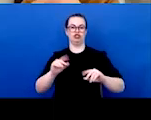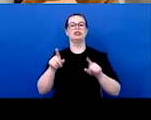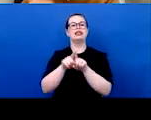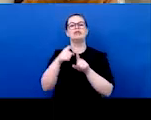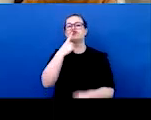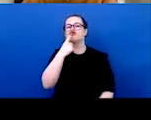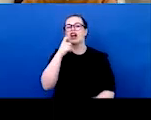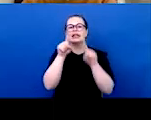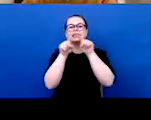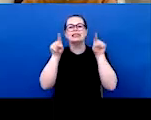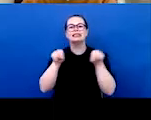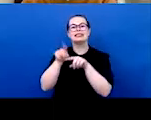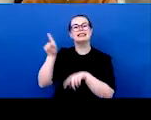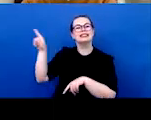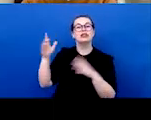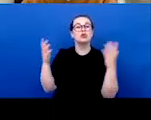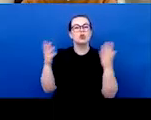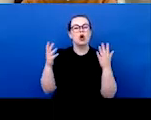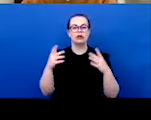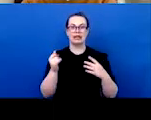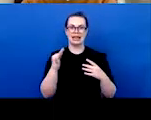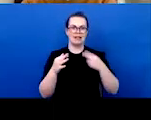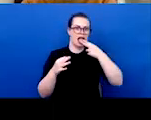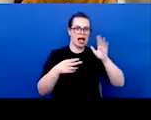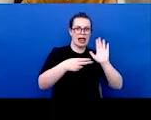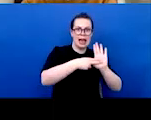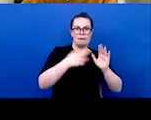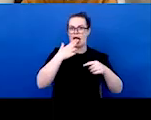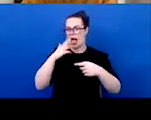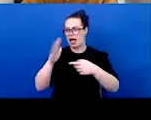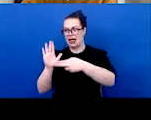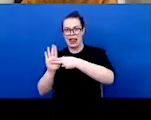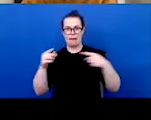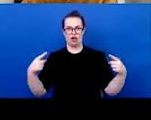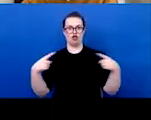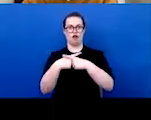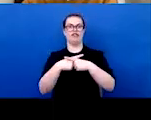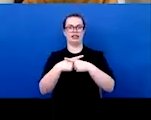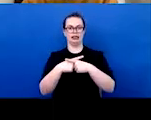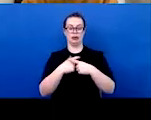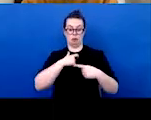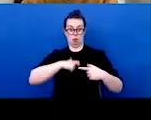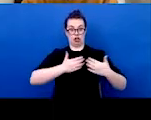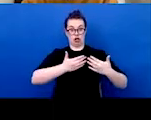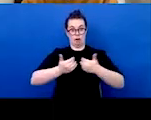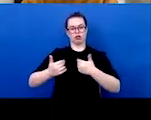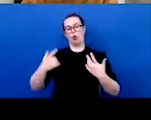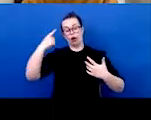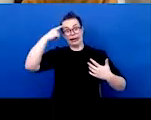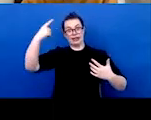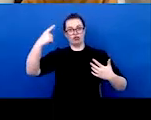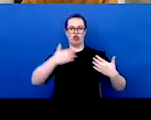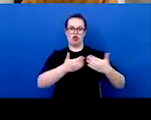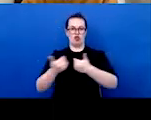detects conflicts between the labels as assigned by the parser and by the neural network or the guesser, was trained